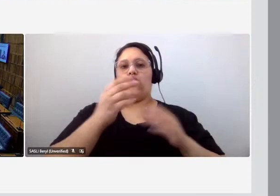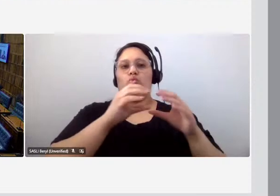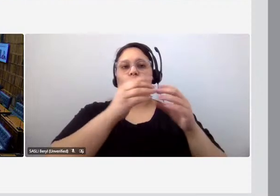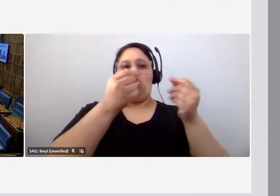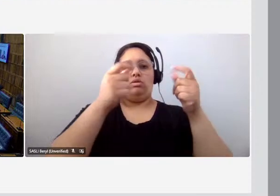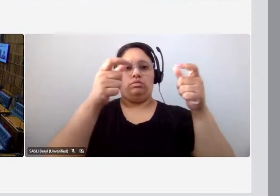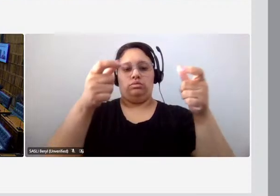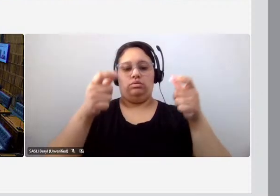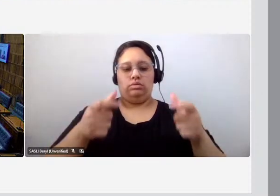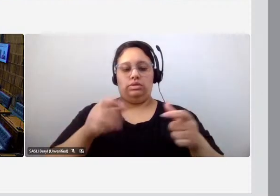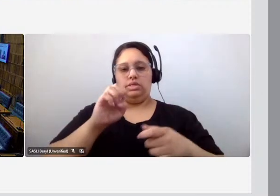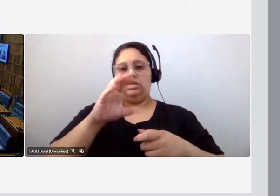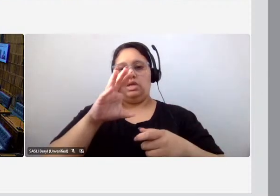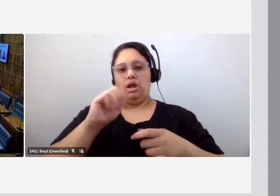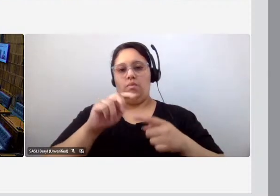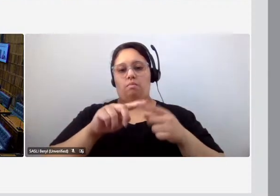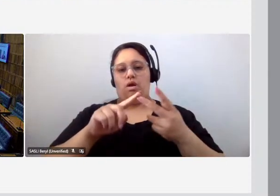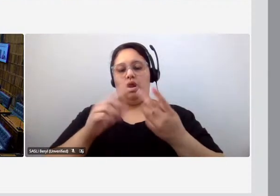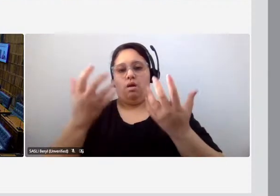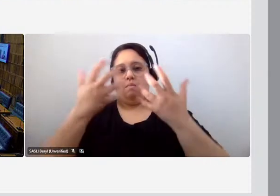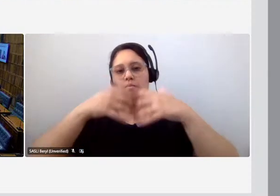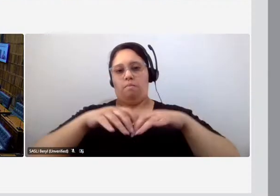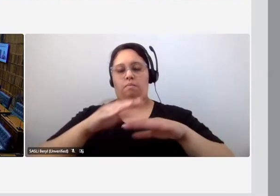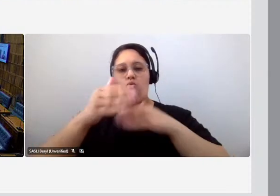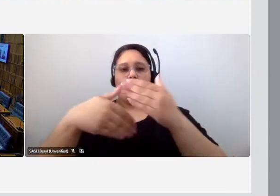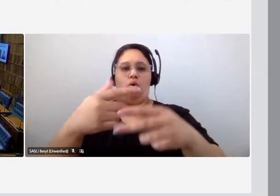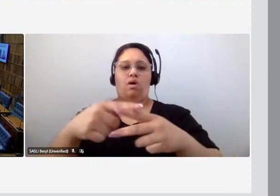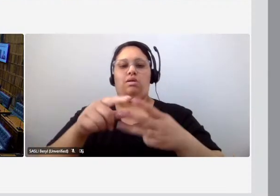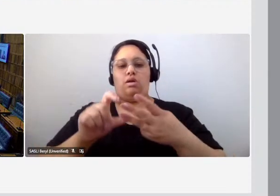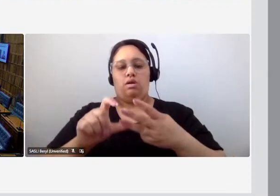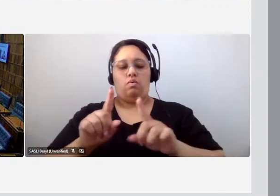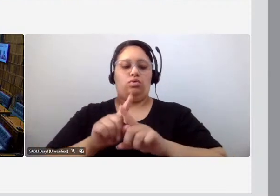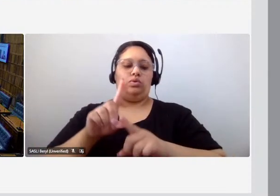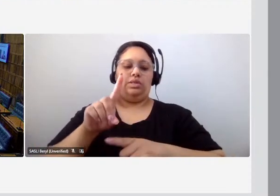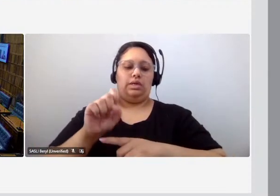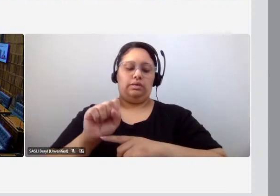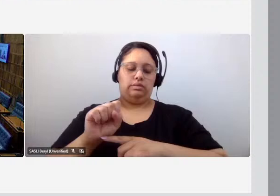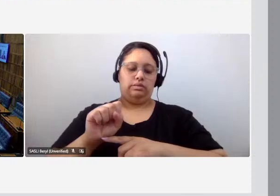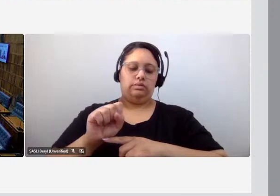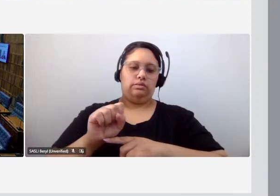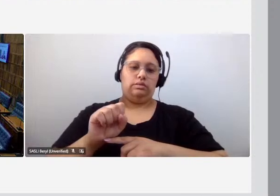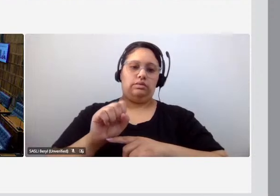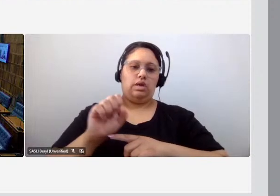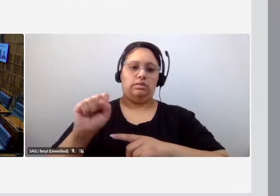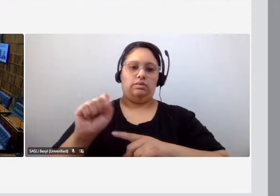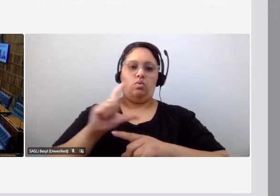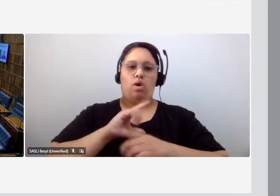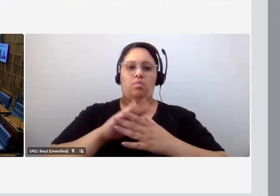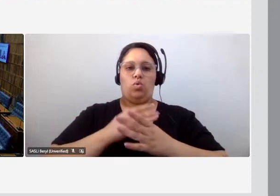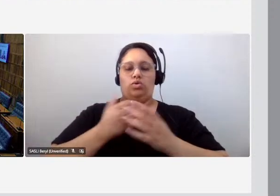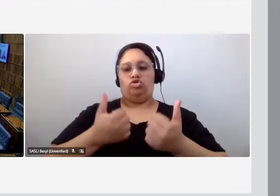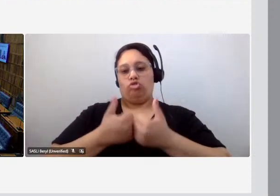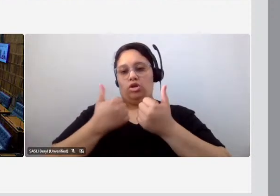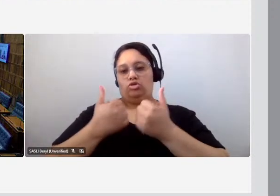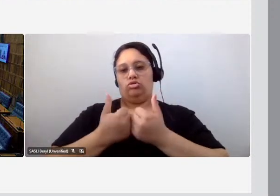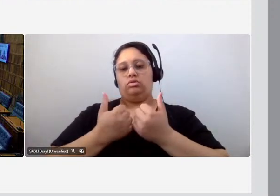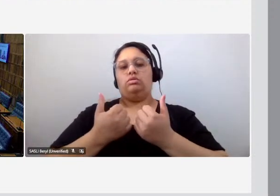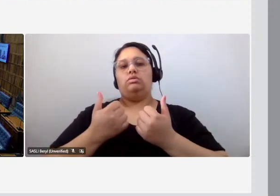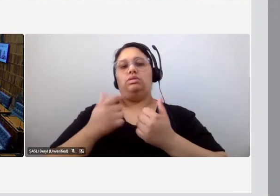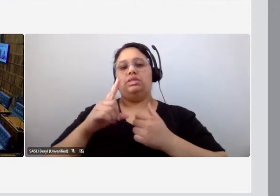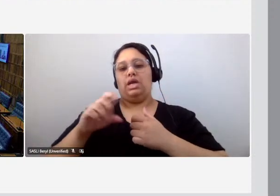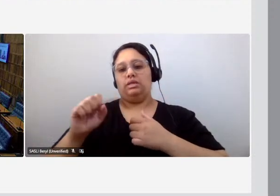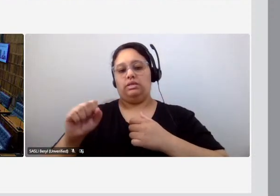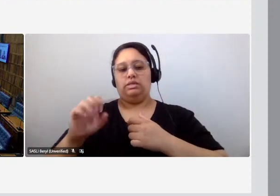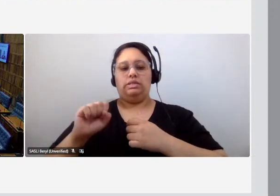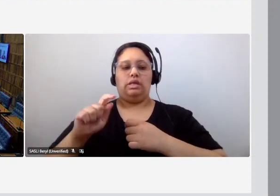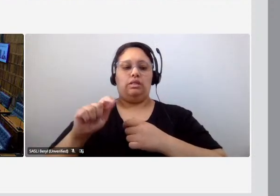to ECM. One was comprehensive rollout, and the other one was the DSS. Due to challenges, the DSS, SITA could